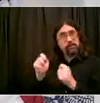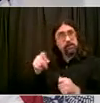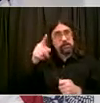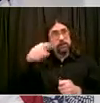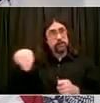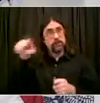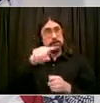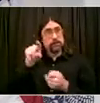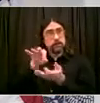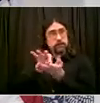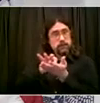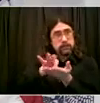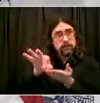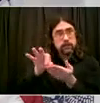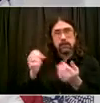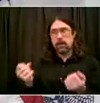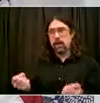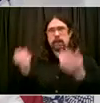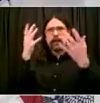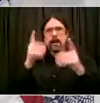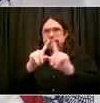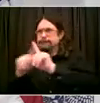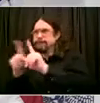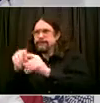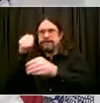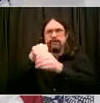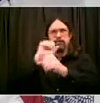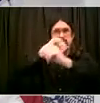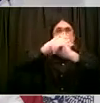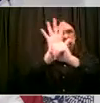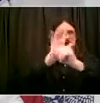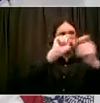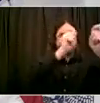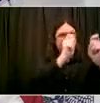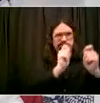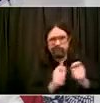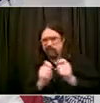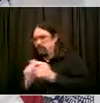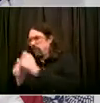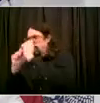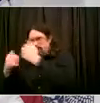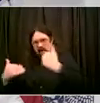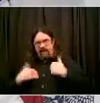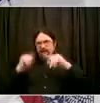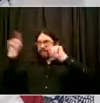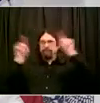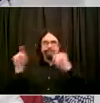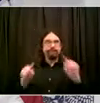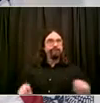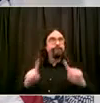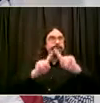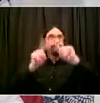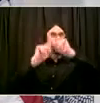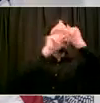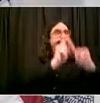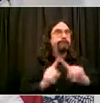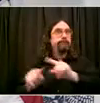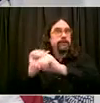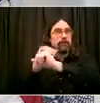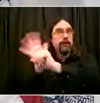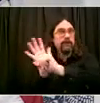specific efforts to do the genomic sequencing and to analyze the samples we're